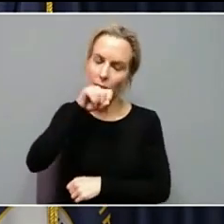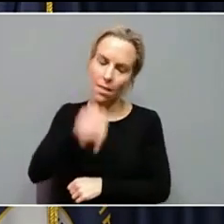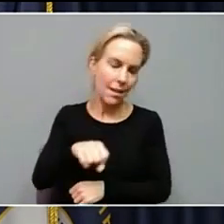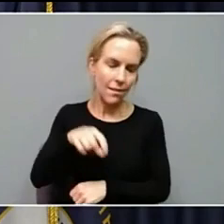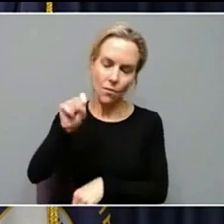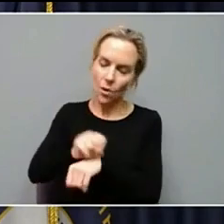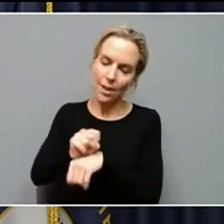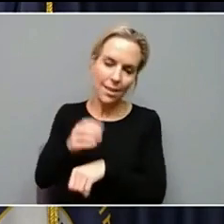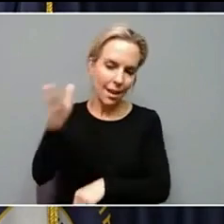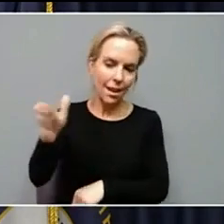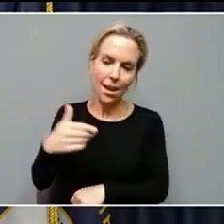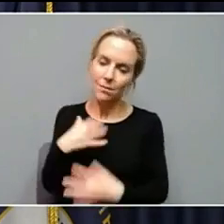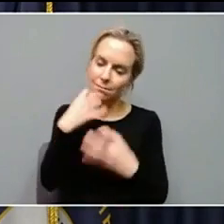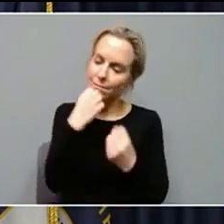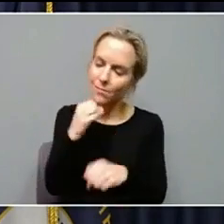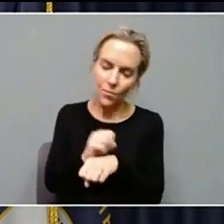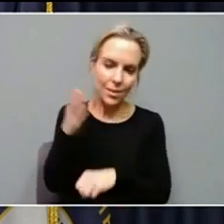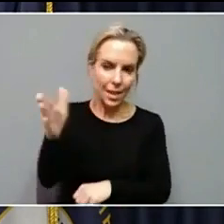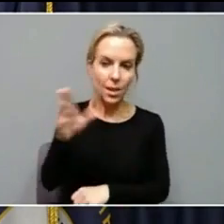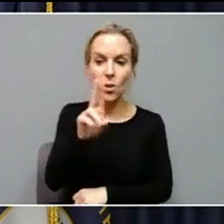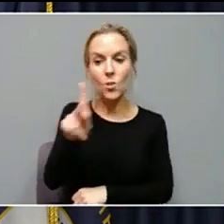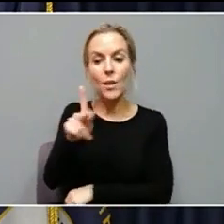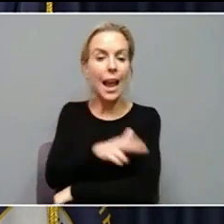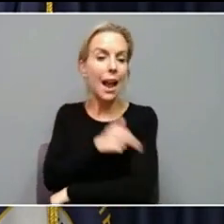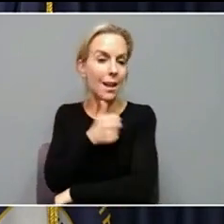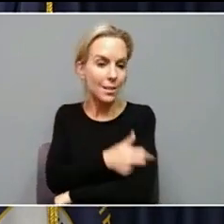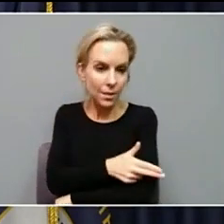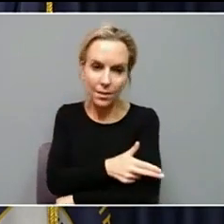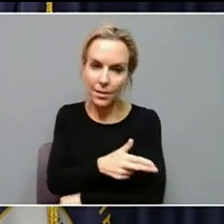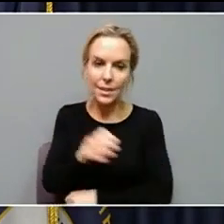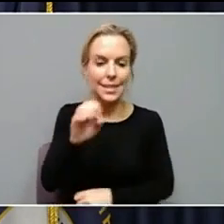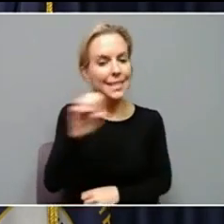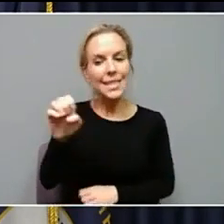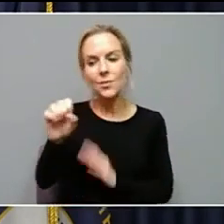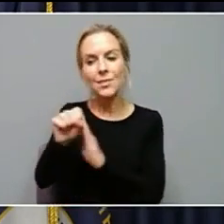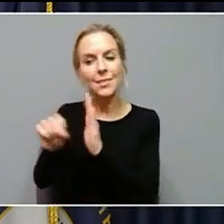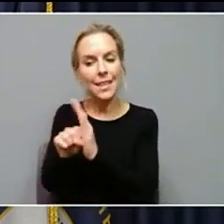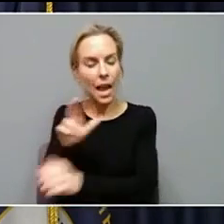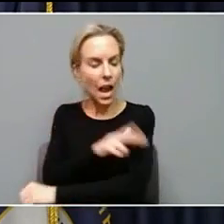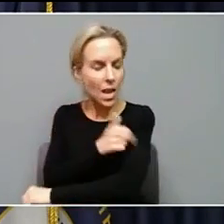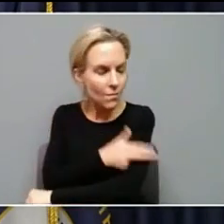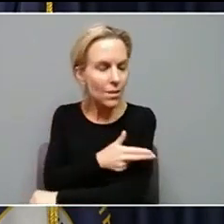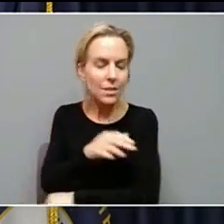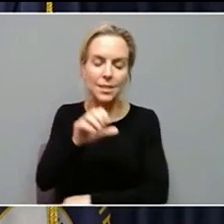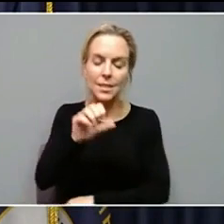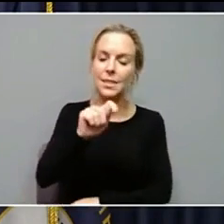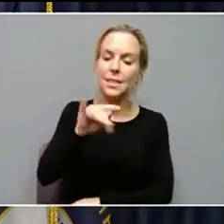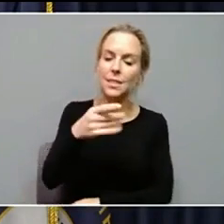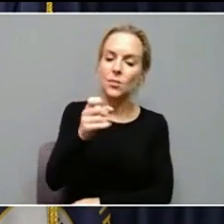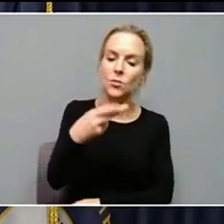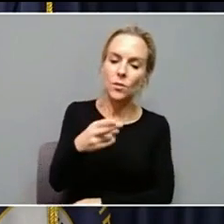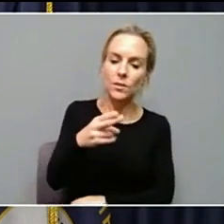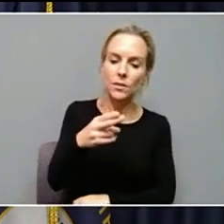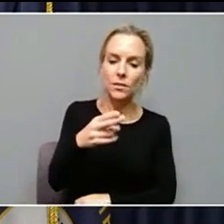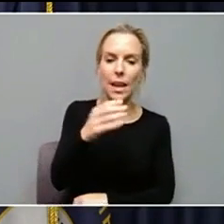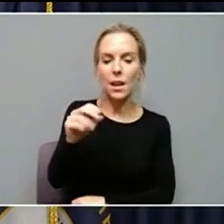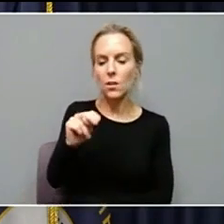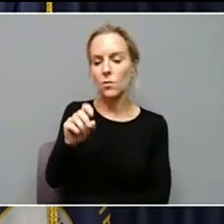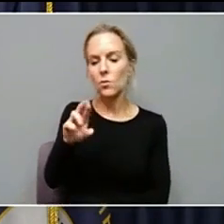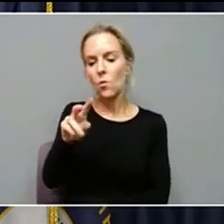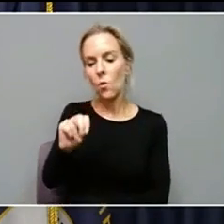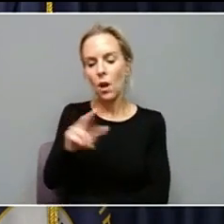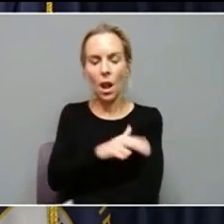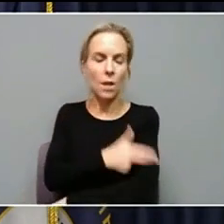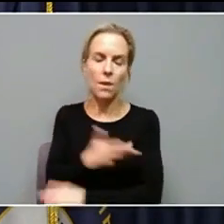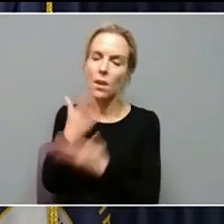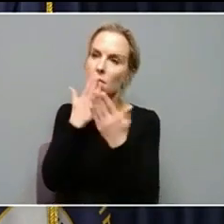I love working there. UK Hospital, Eastern State Hospital, St. Joseph's Hospital, and Norton's Hospital. Thank you very much